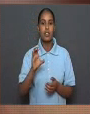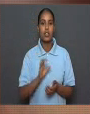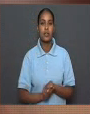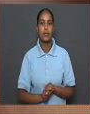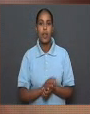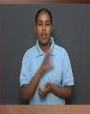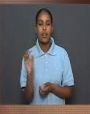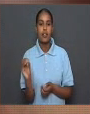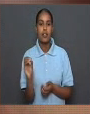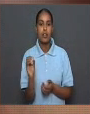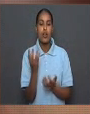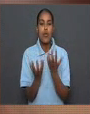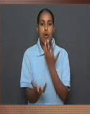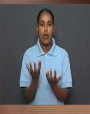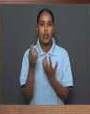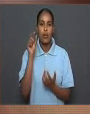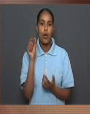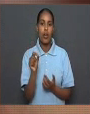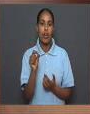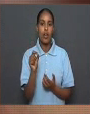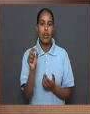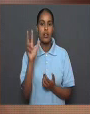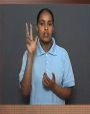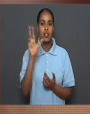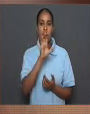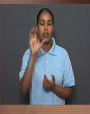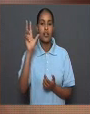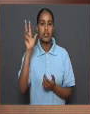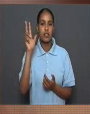Celsius and a boiling point of